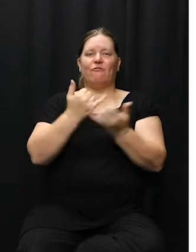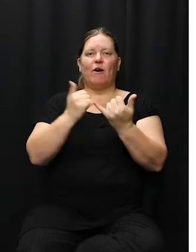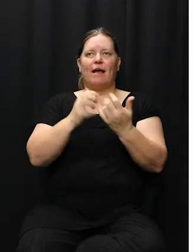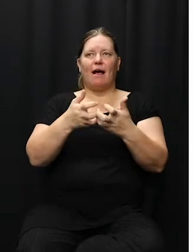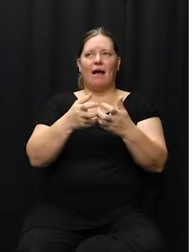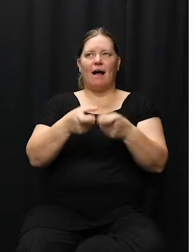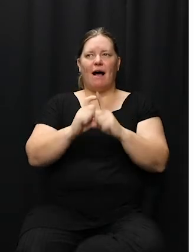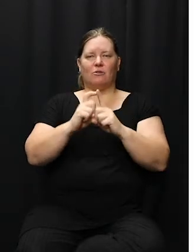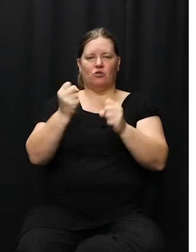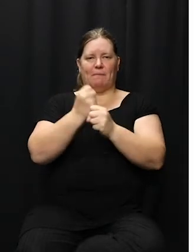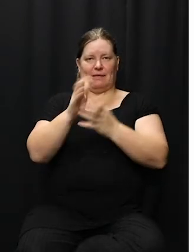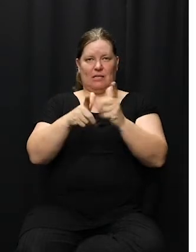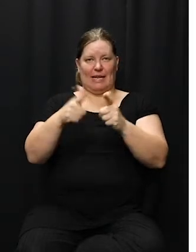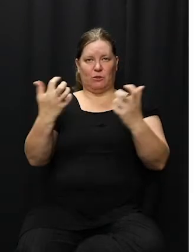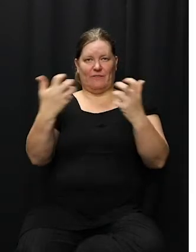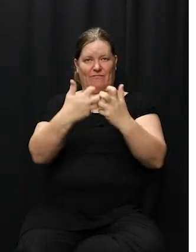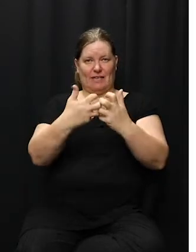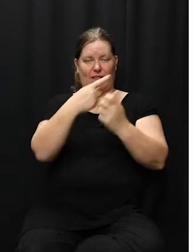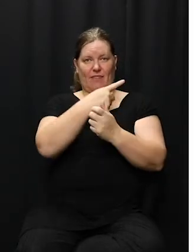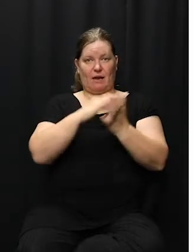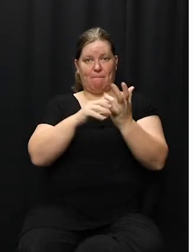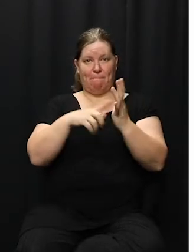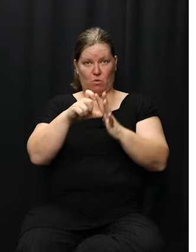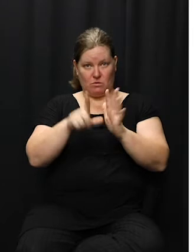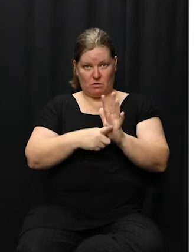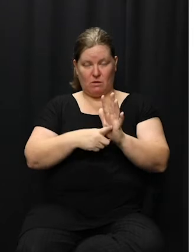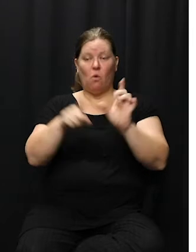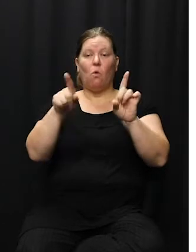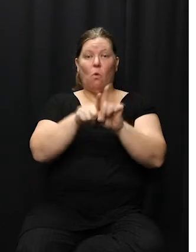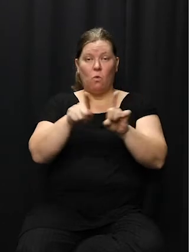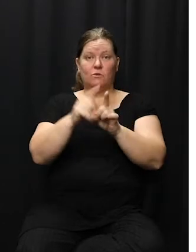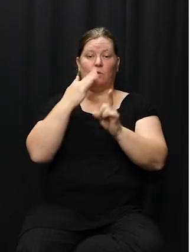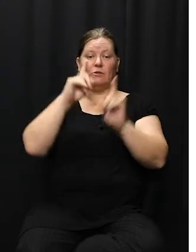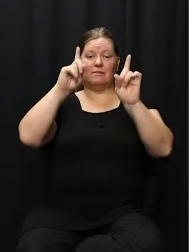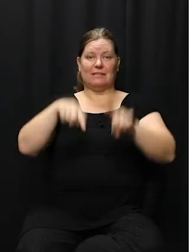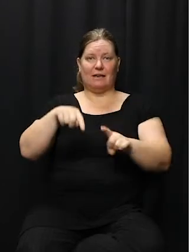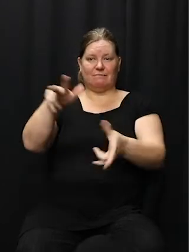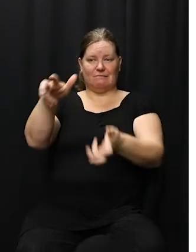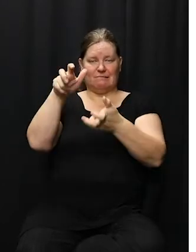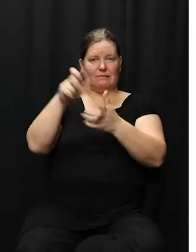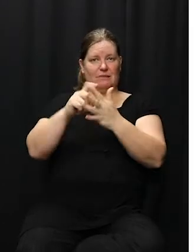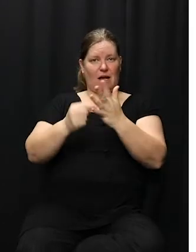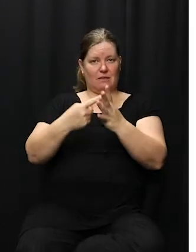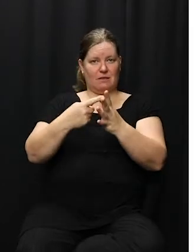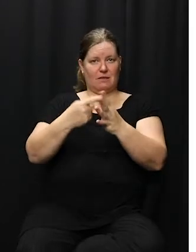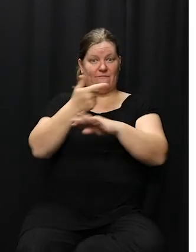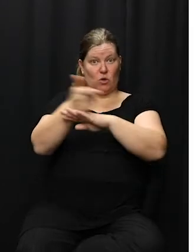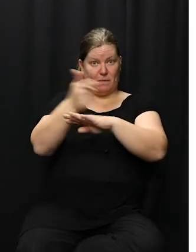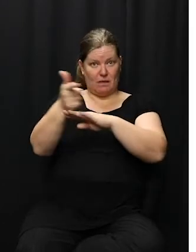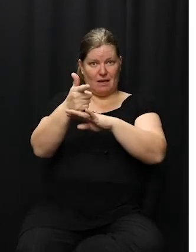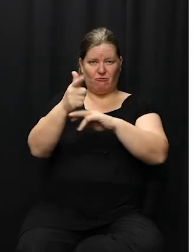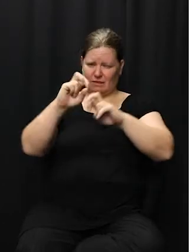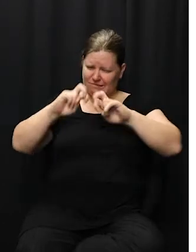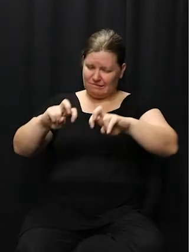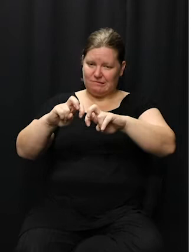very hard to make sign languages fit that model. When you start collecting actual real data, like filming real data from language,